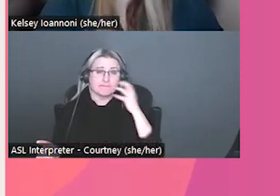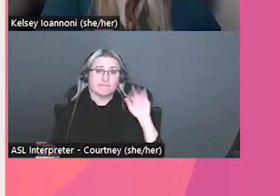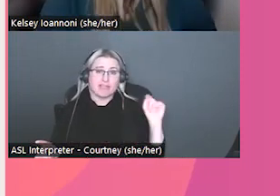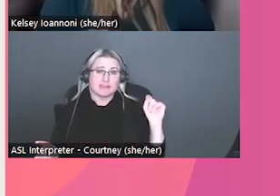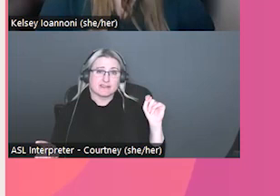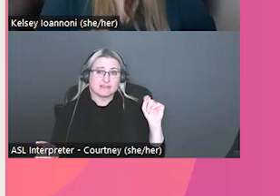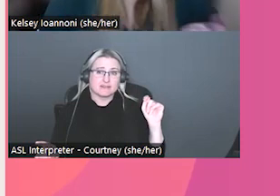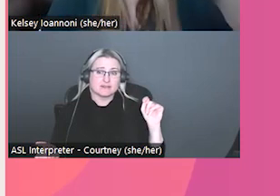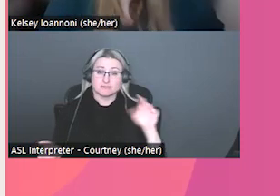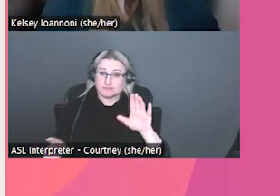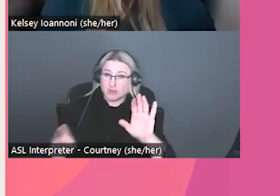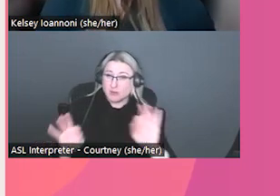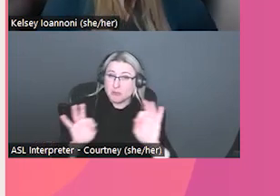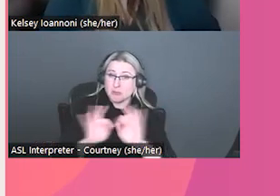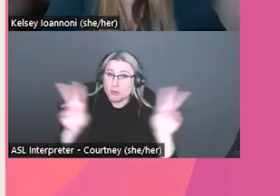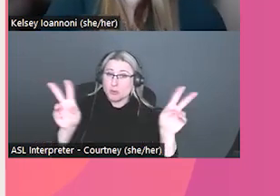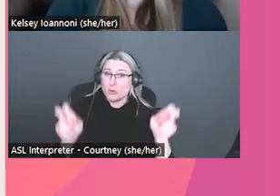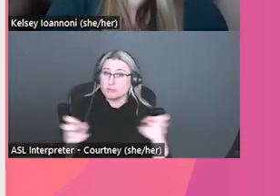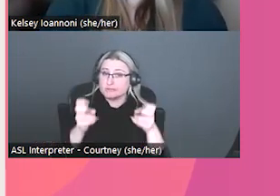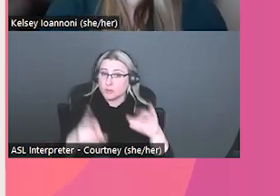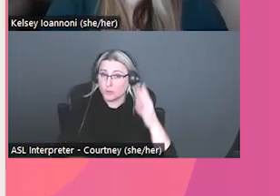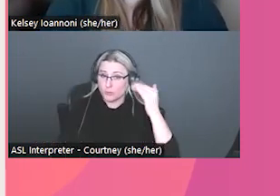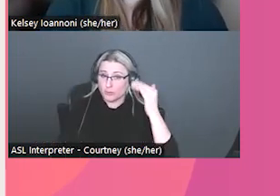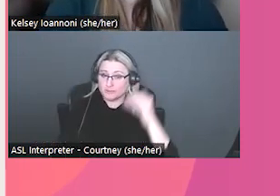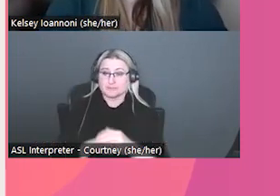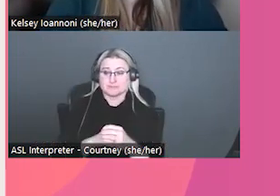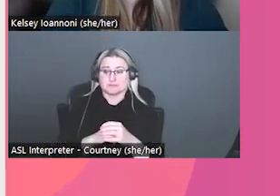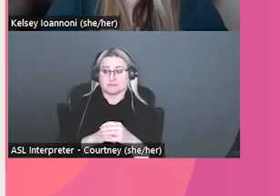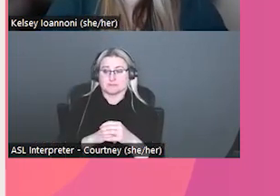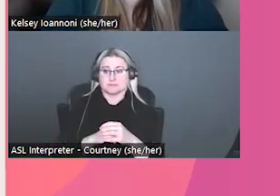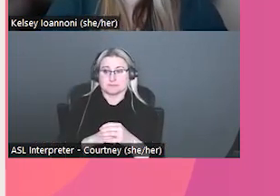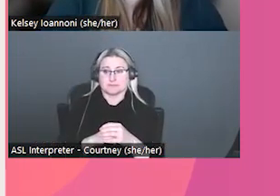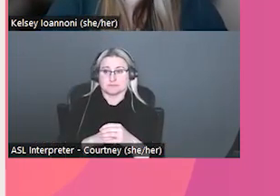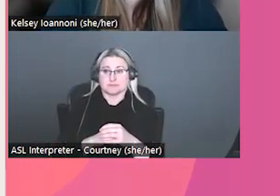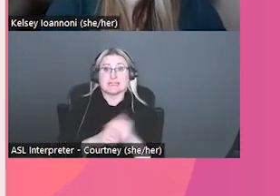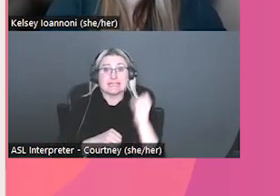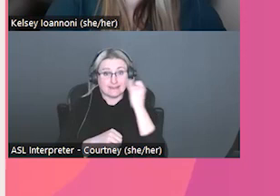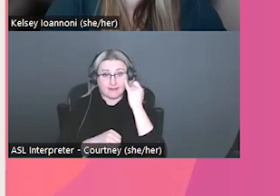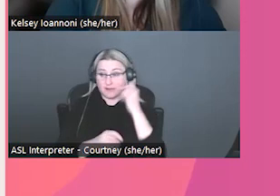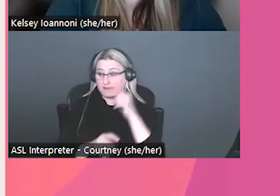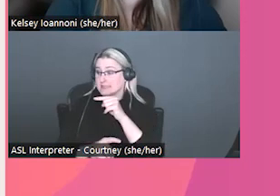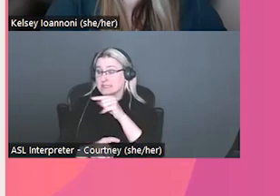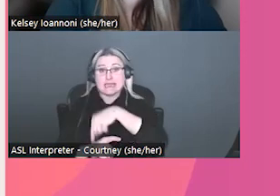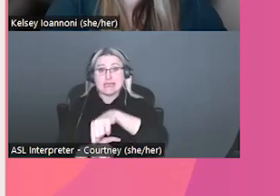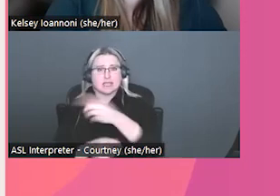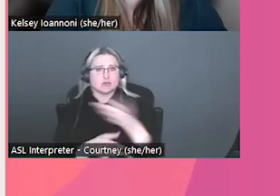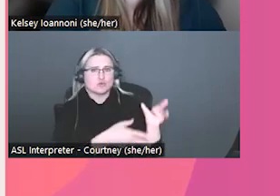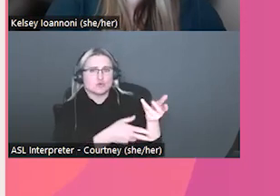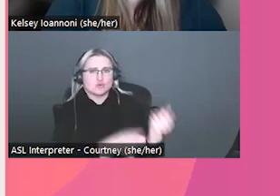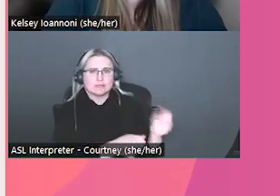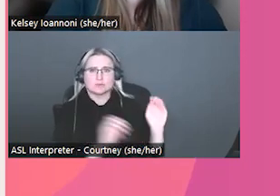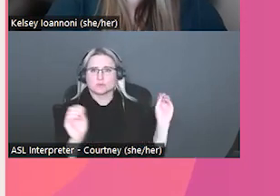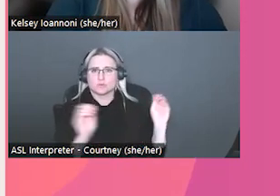So why is this important? Why do I share this quote from Kristen? Well, when patients don't trust their healthcare providers, their service